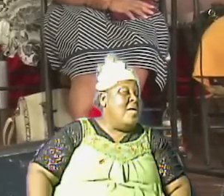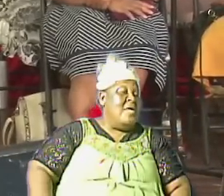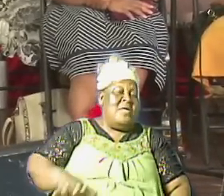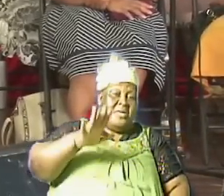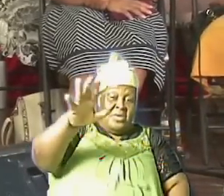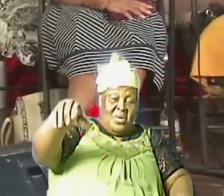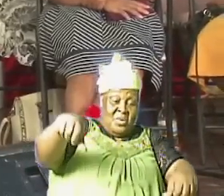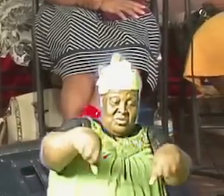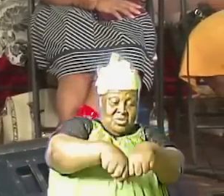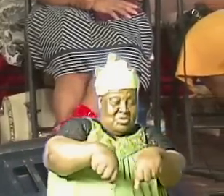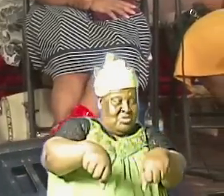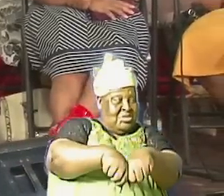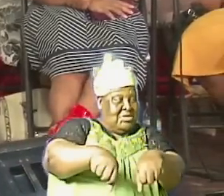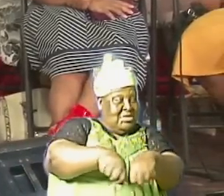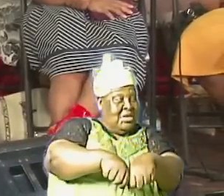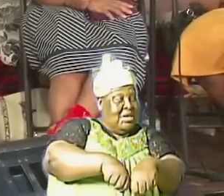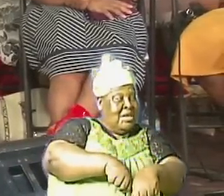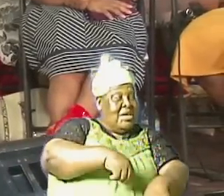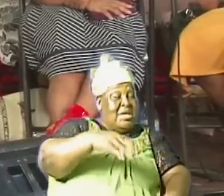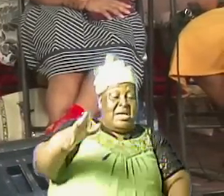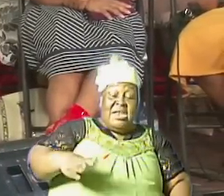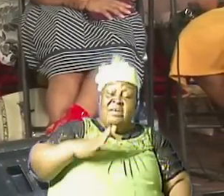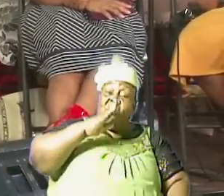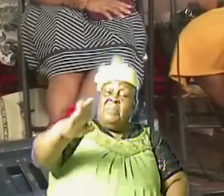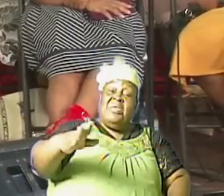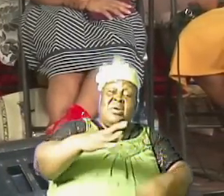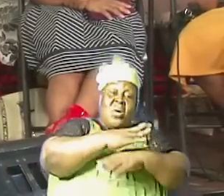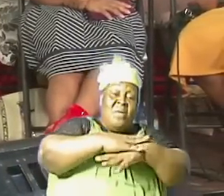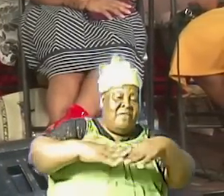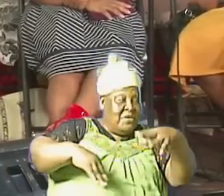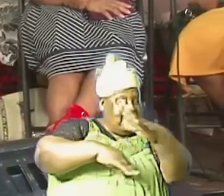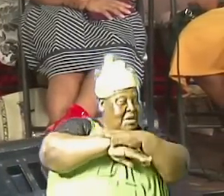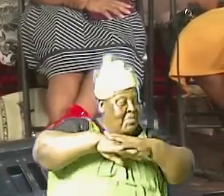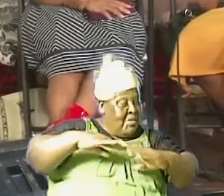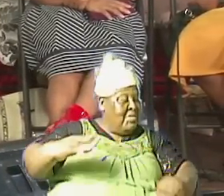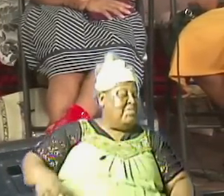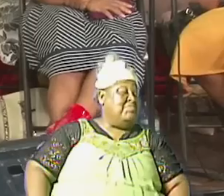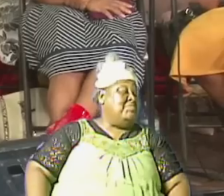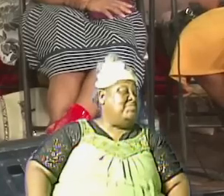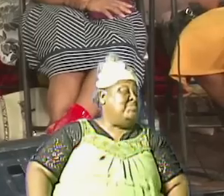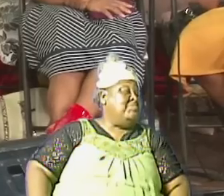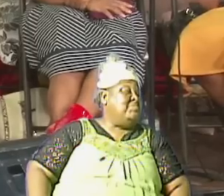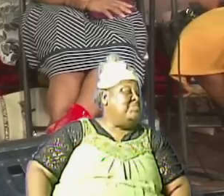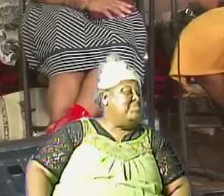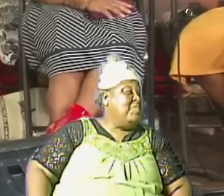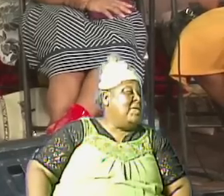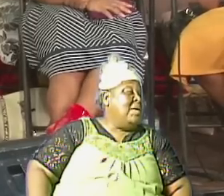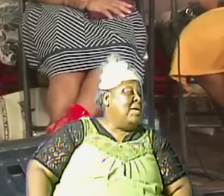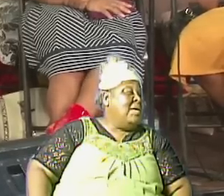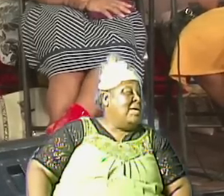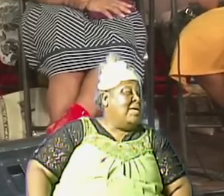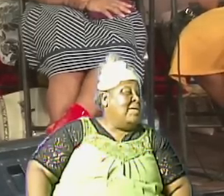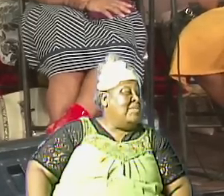Because your shoes will never be comfortable where you put it.